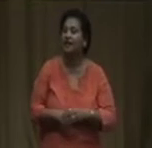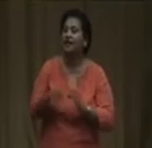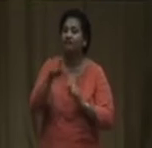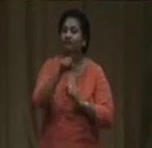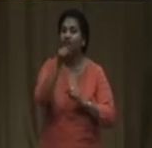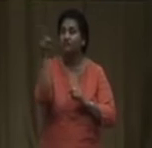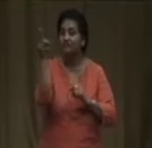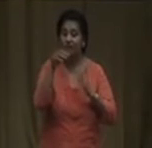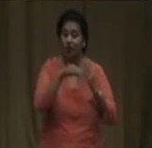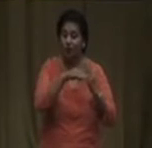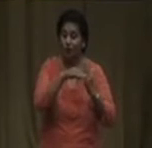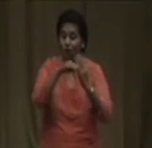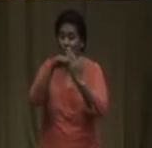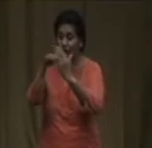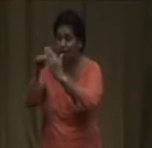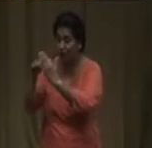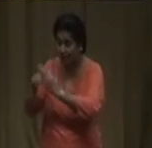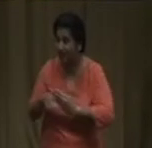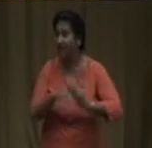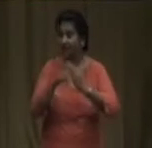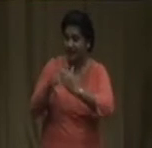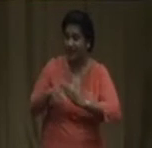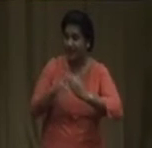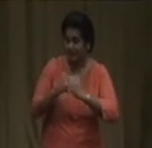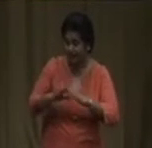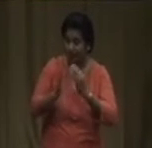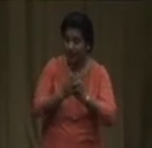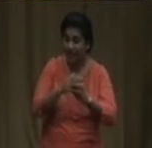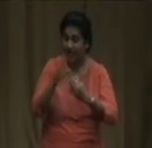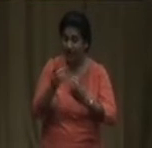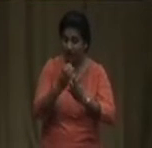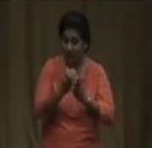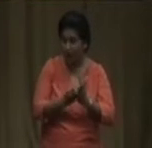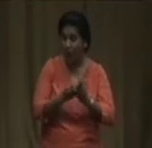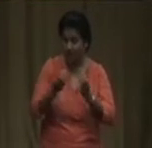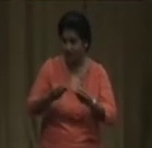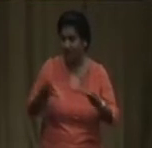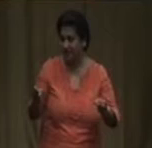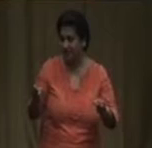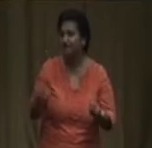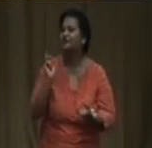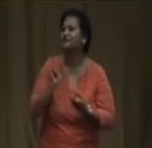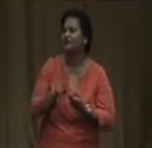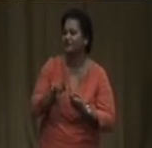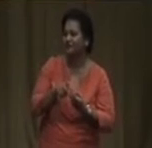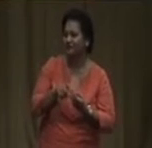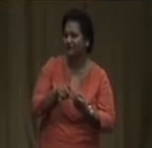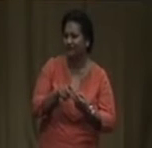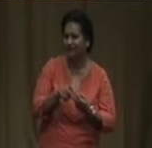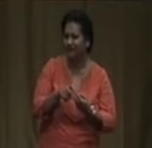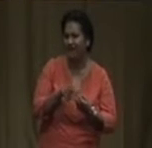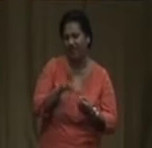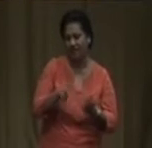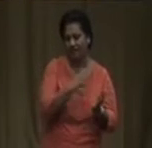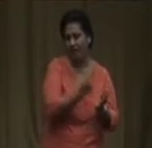collaborate together in assembling the course materials we need, it's cheaper than doing it